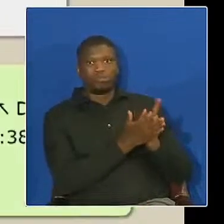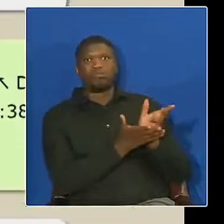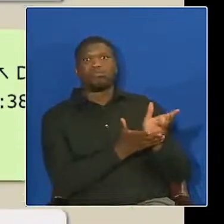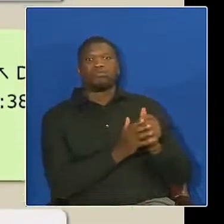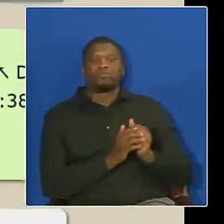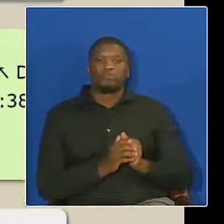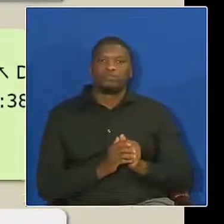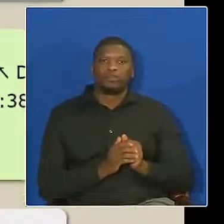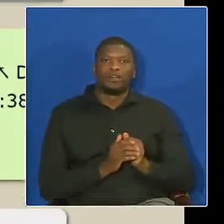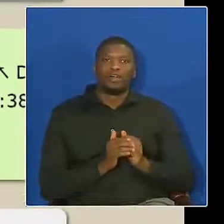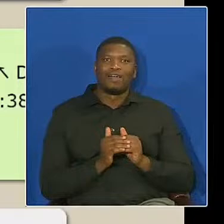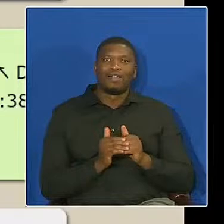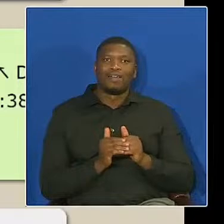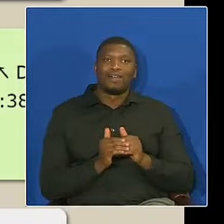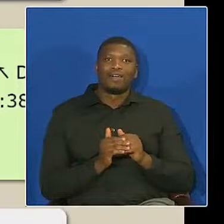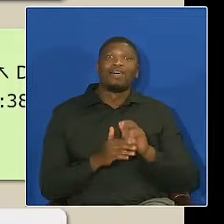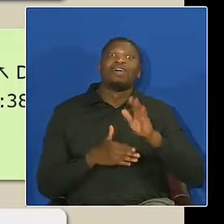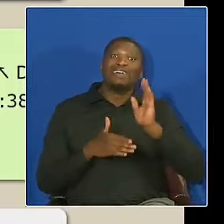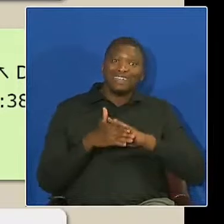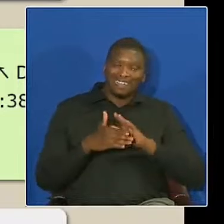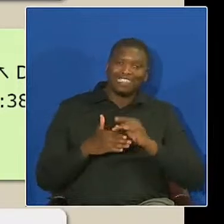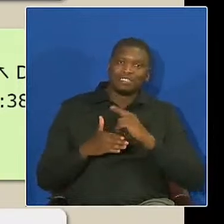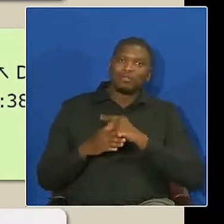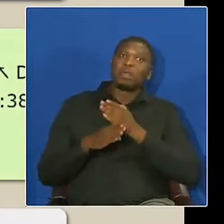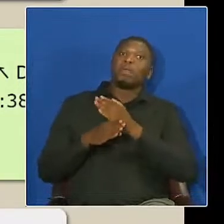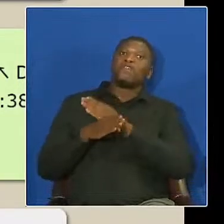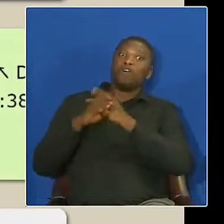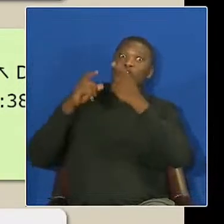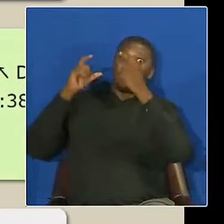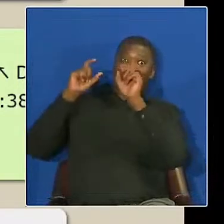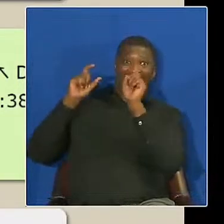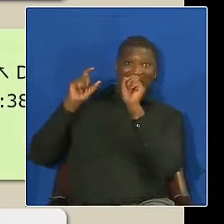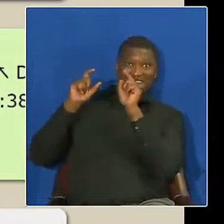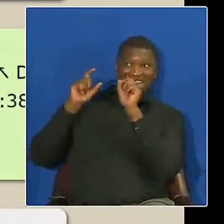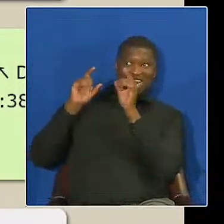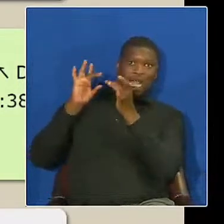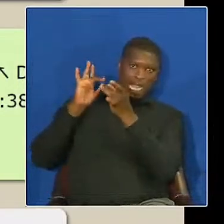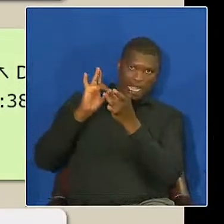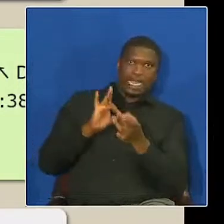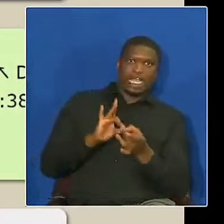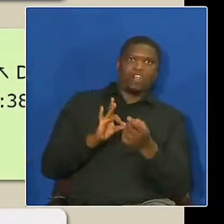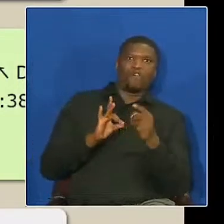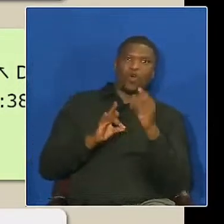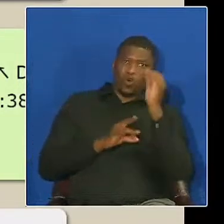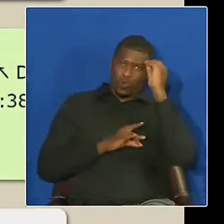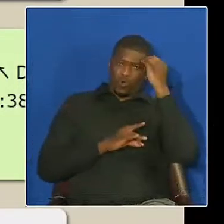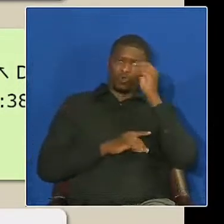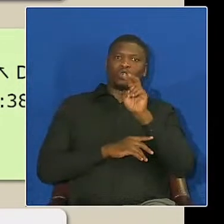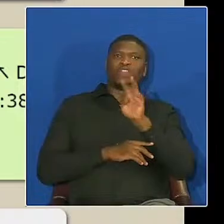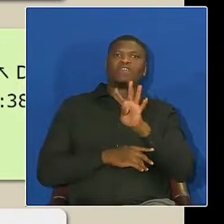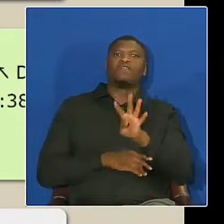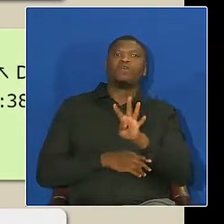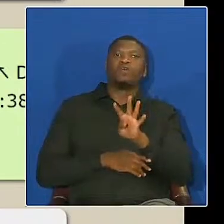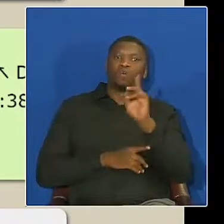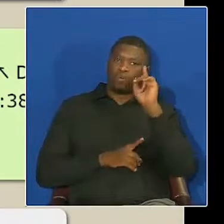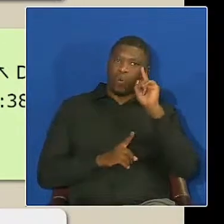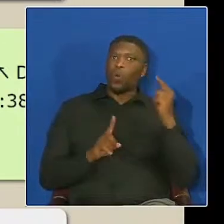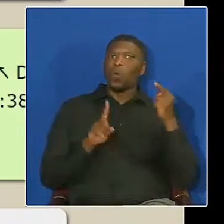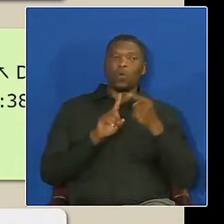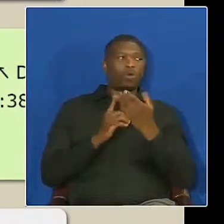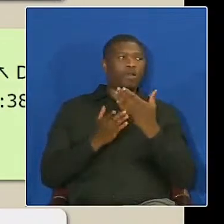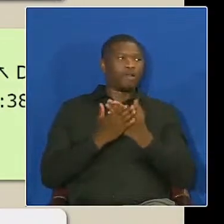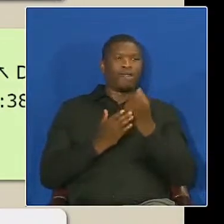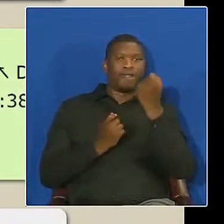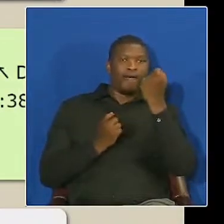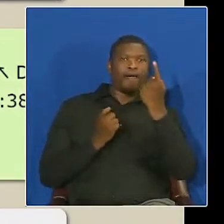made me to want to read that paragraph on that News 24 story, so as then we are able to